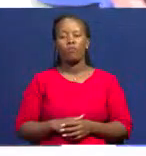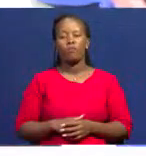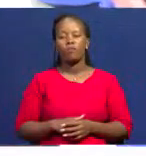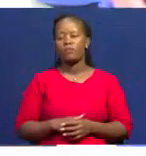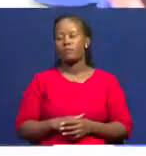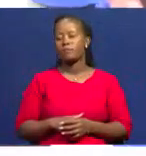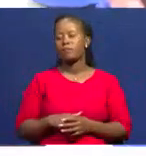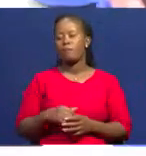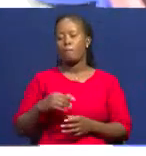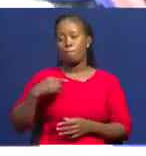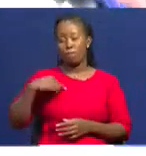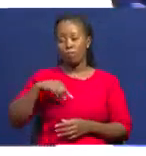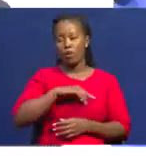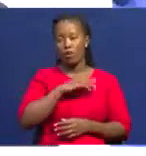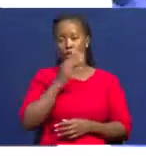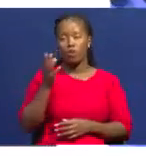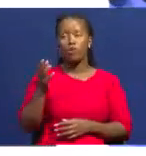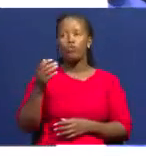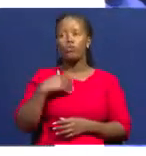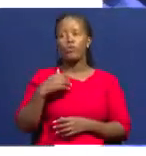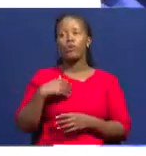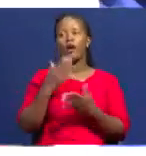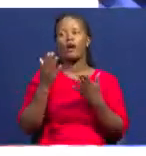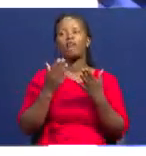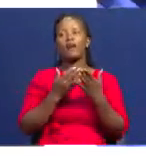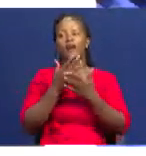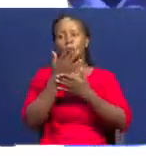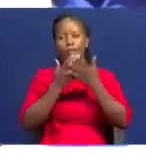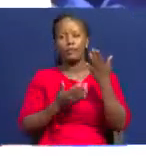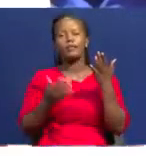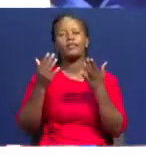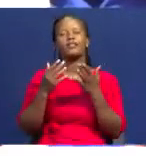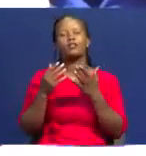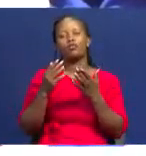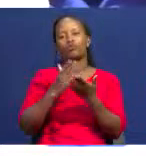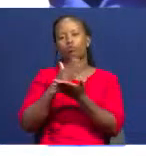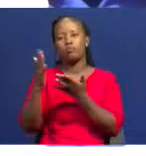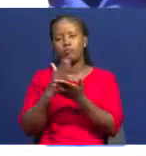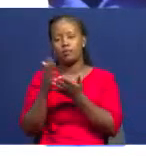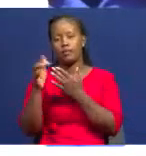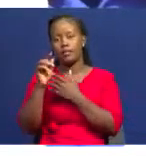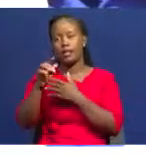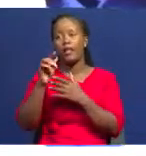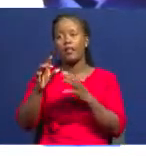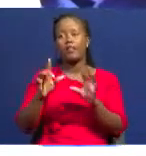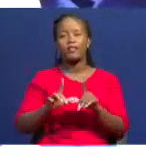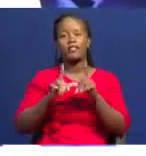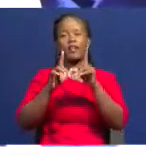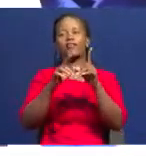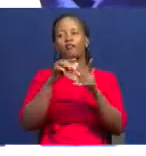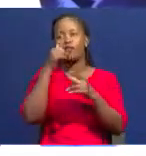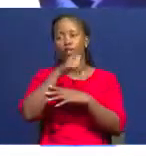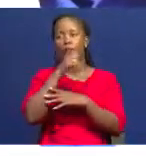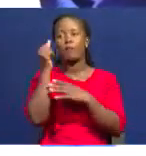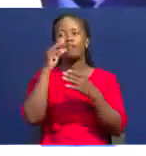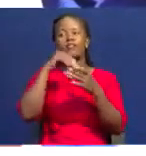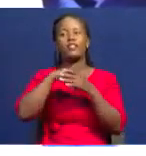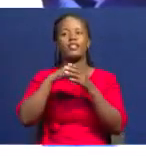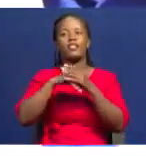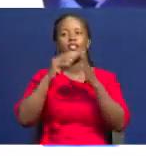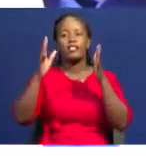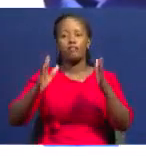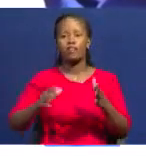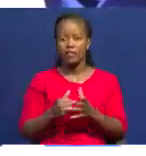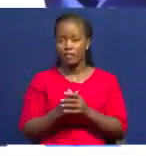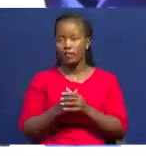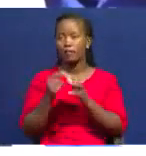We are going to be having a framework for leasing this land to the private investors. And one of the